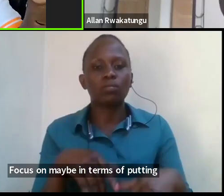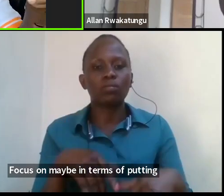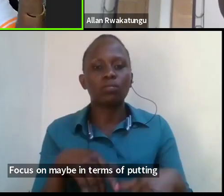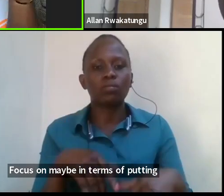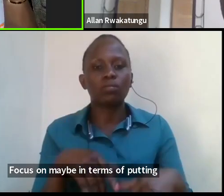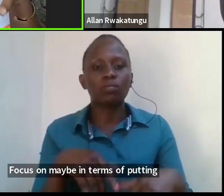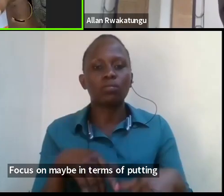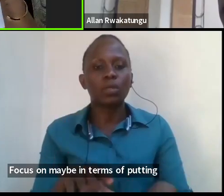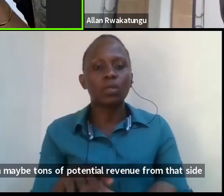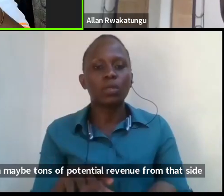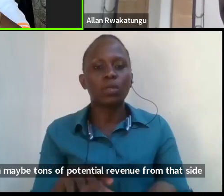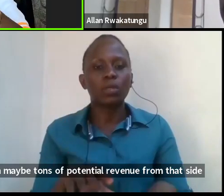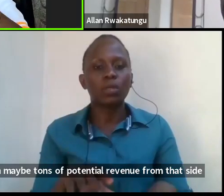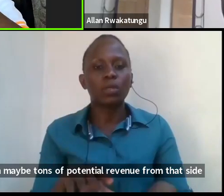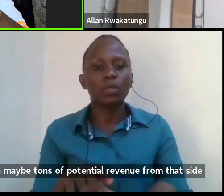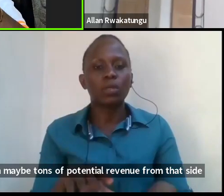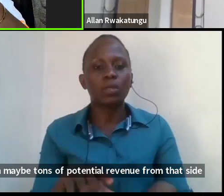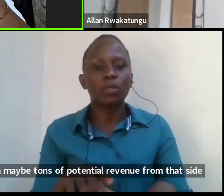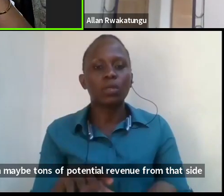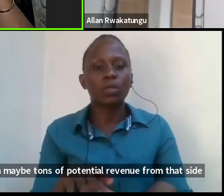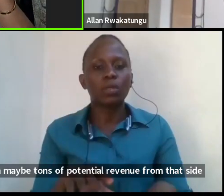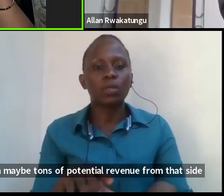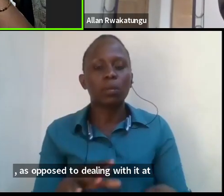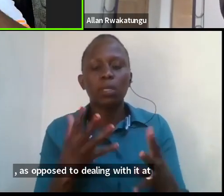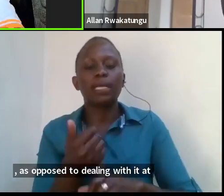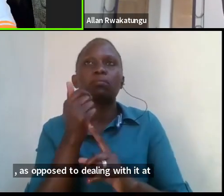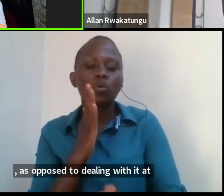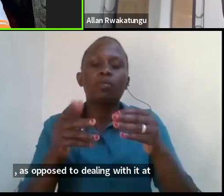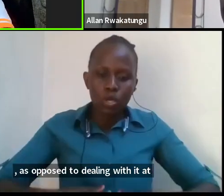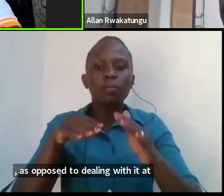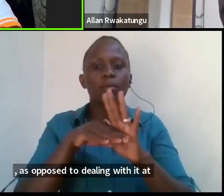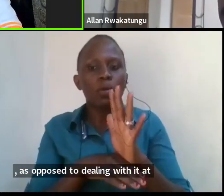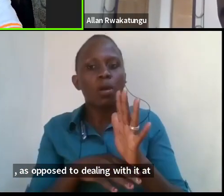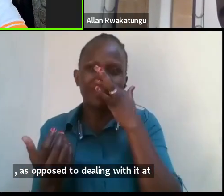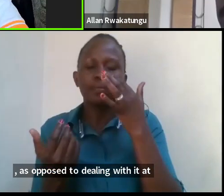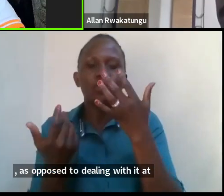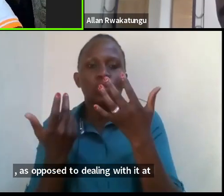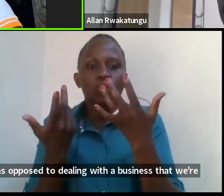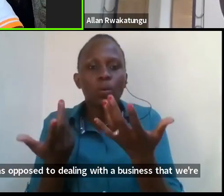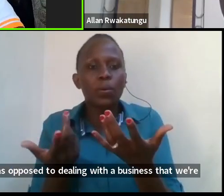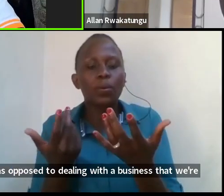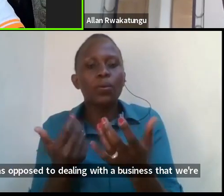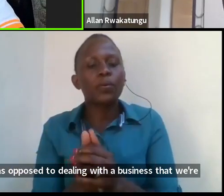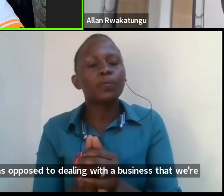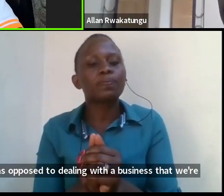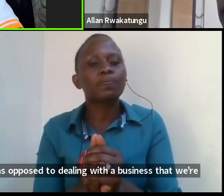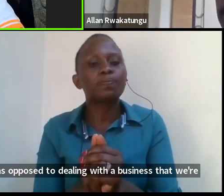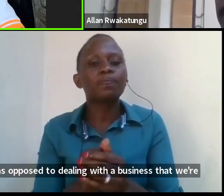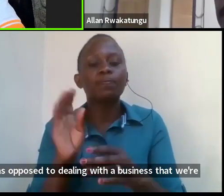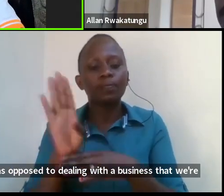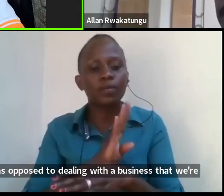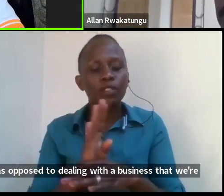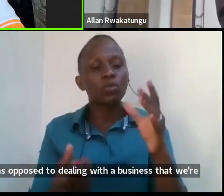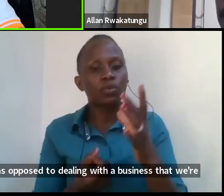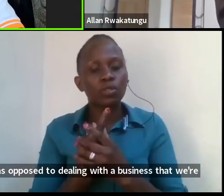side, as opposed to dealing with a business that's dealing with consumers? Because the strategy with most digital